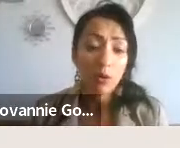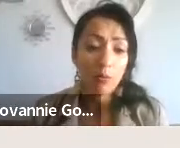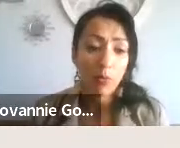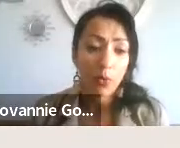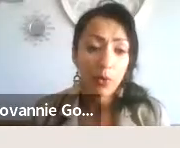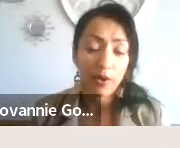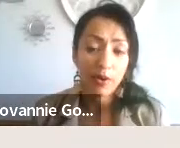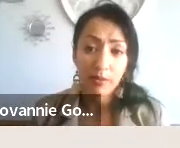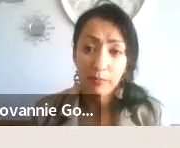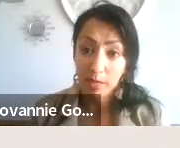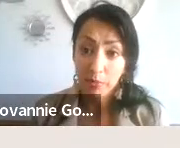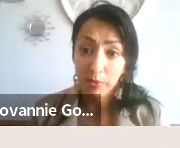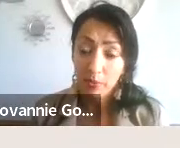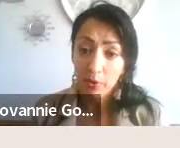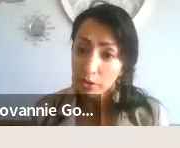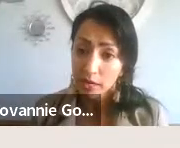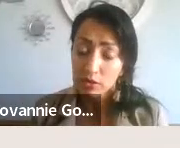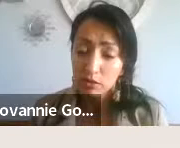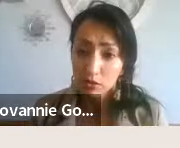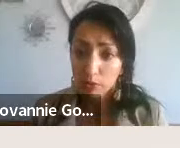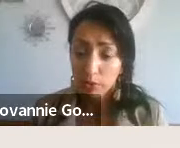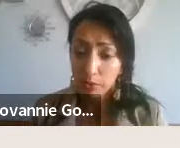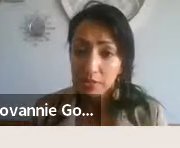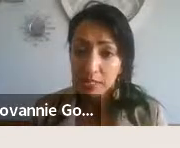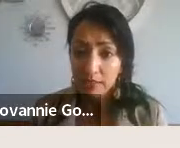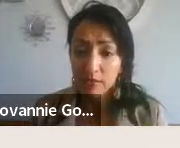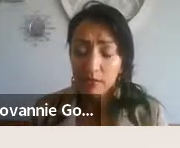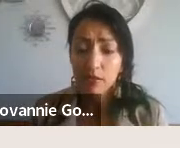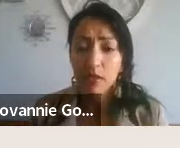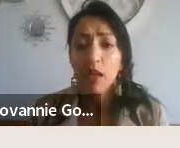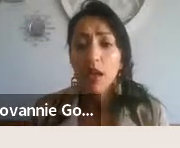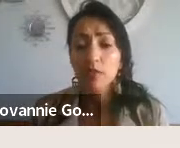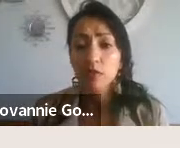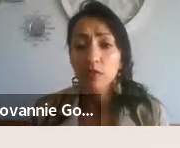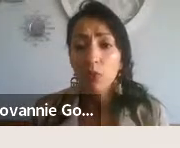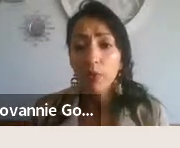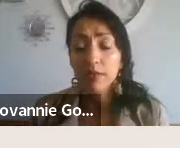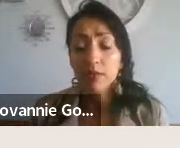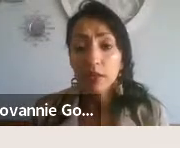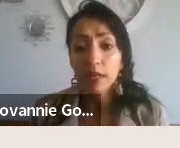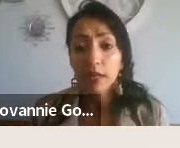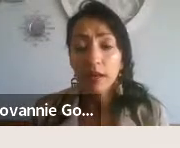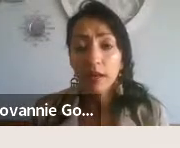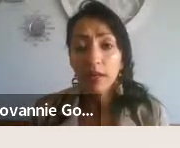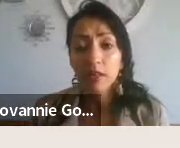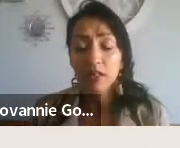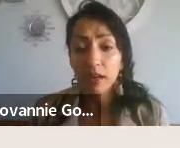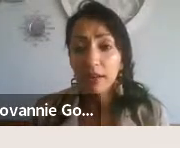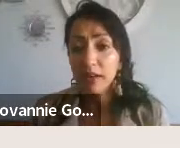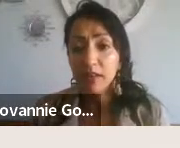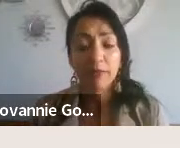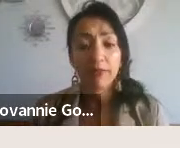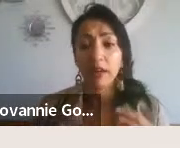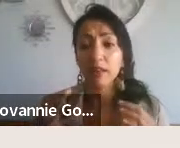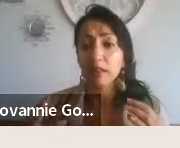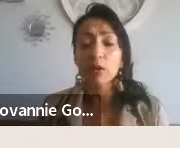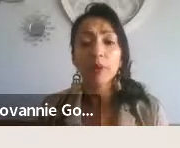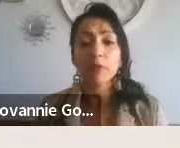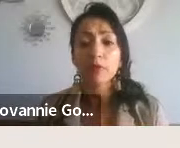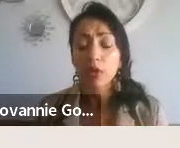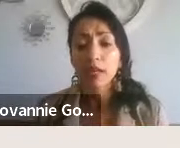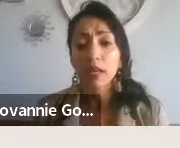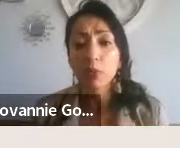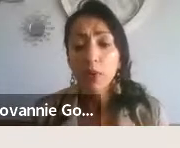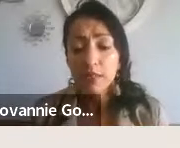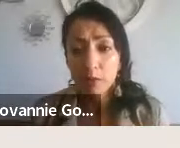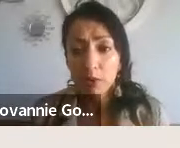find more people that were trained to do those tests. And so we started kind of a little